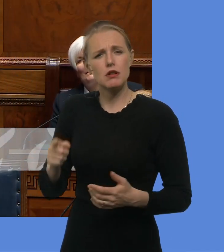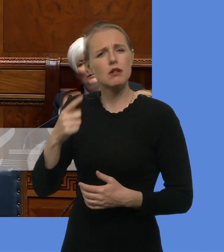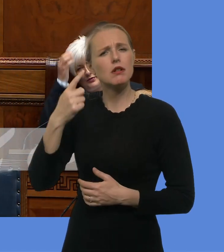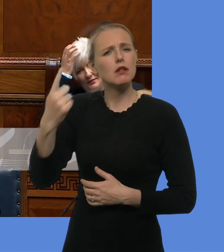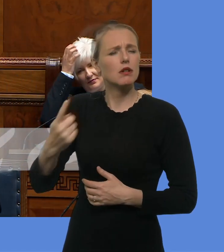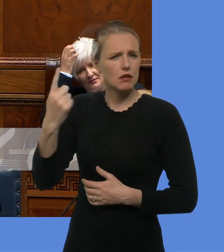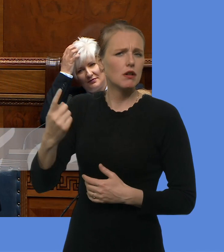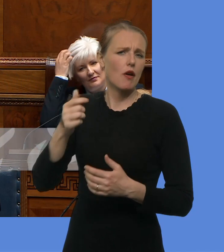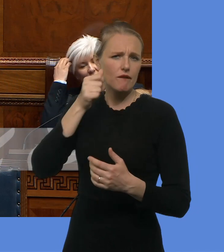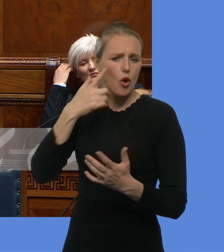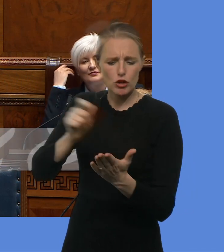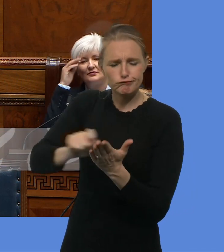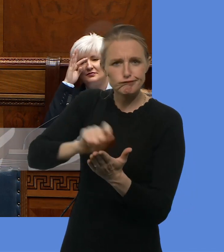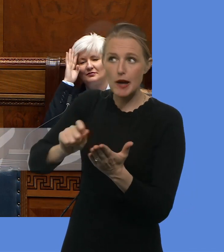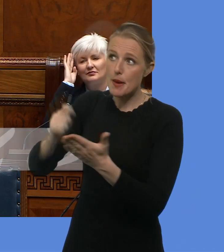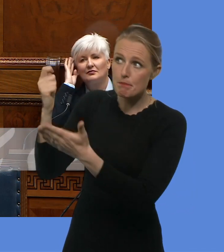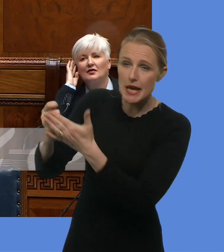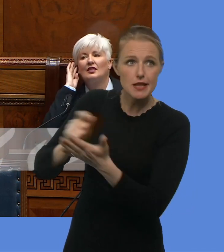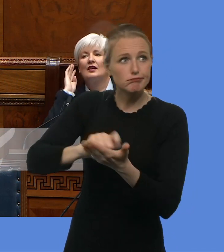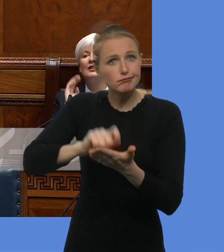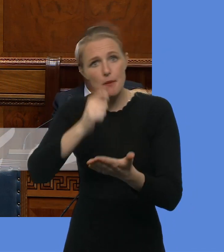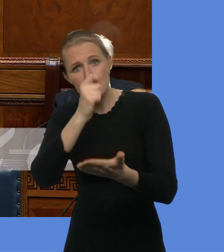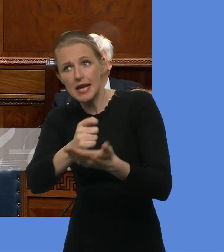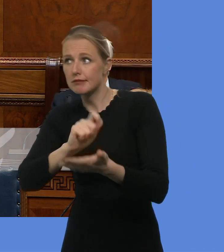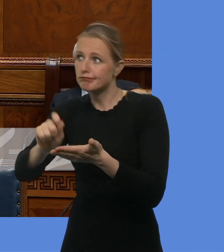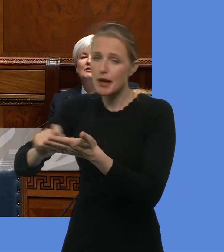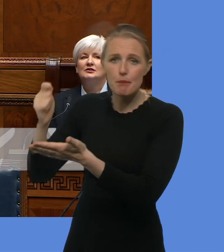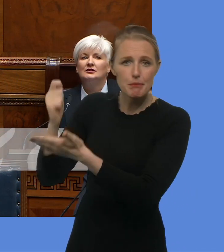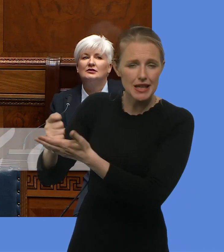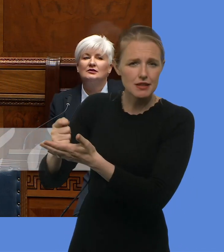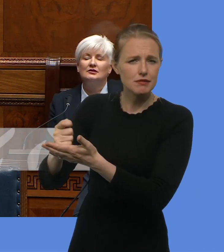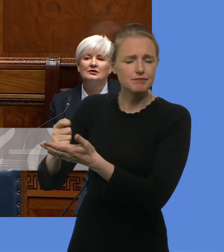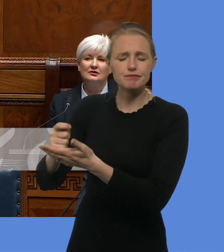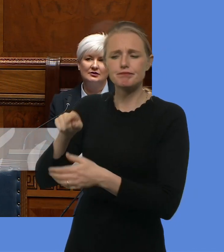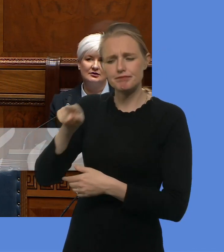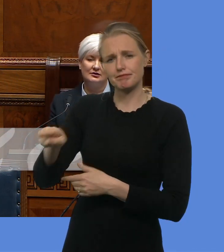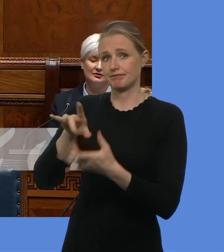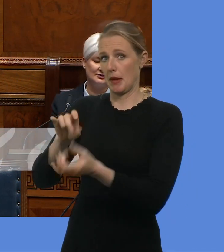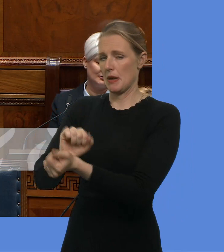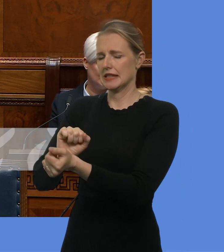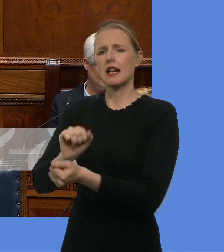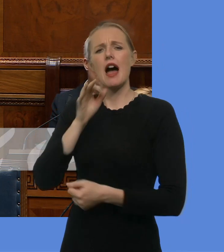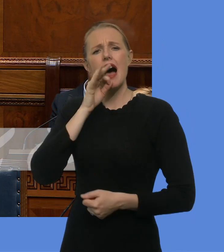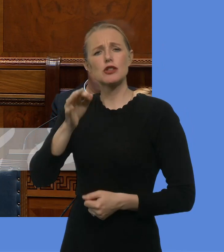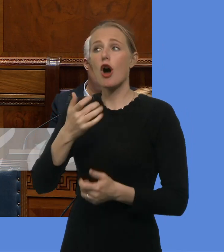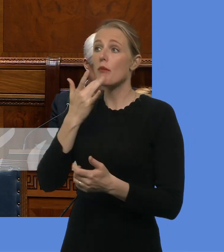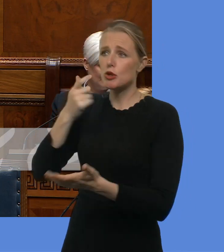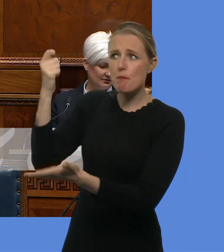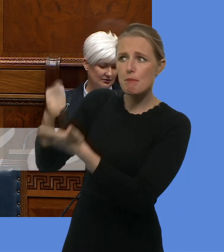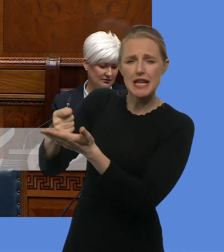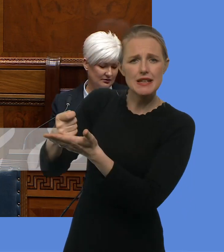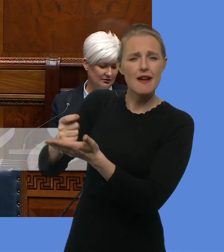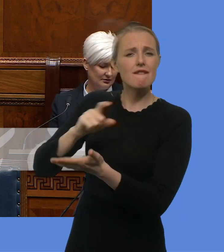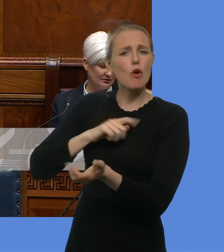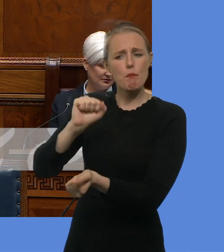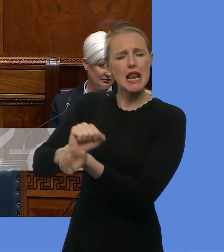many bids, and given the conversation we've had prior to this debate about policing, can I ask how much you have bid for the policing in terms of